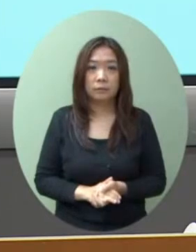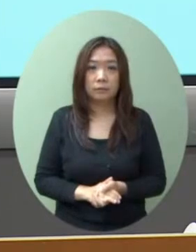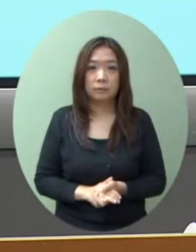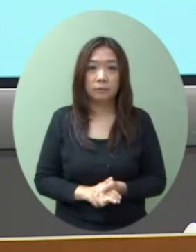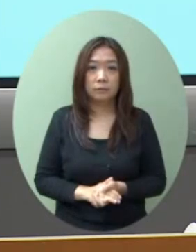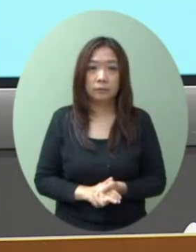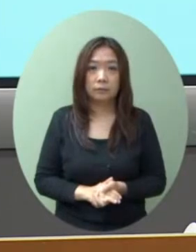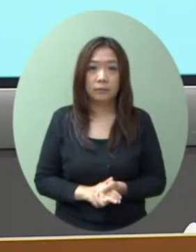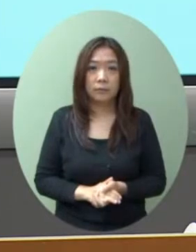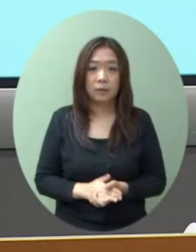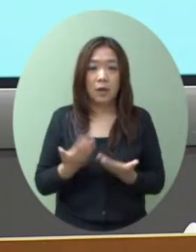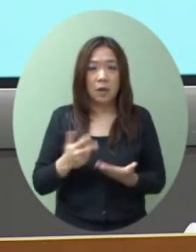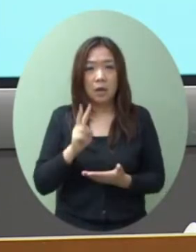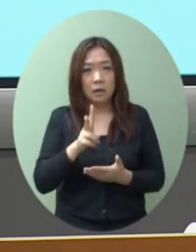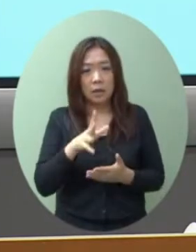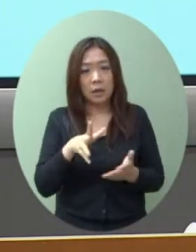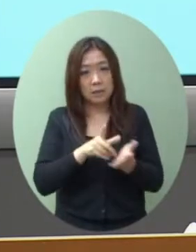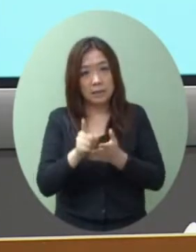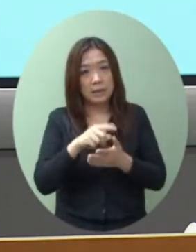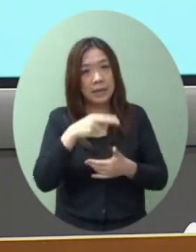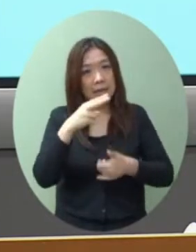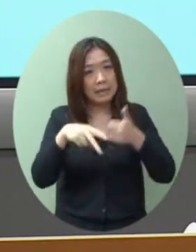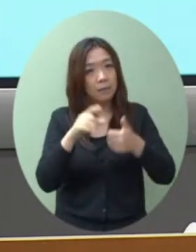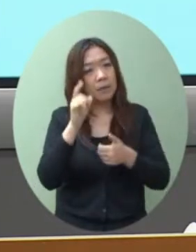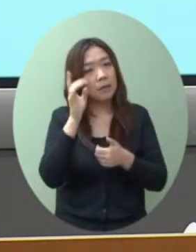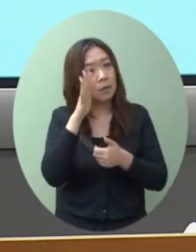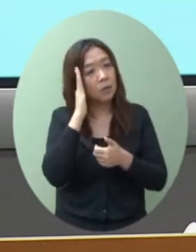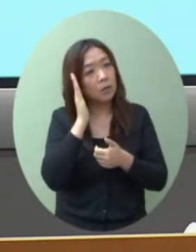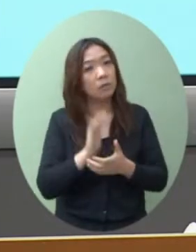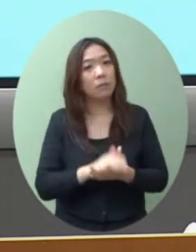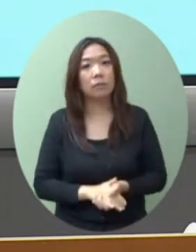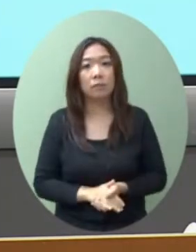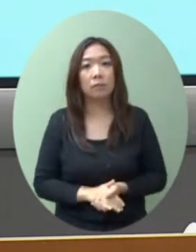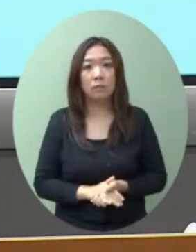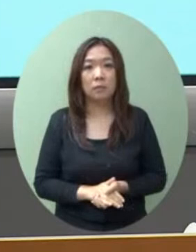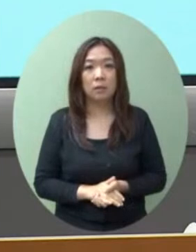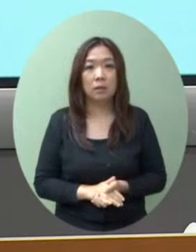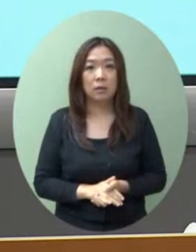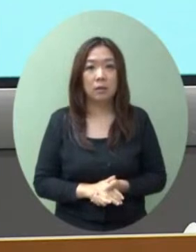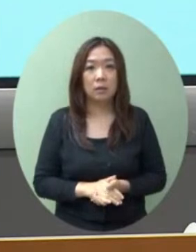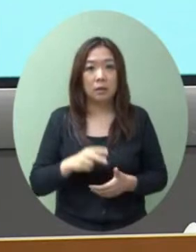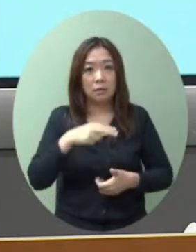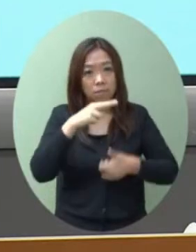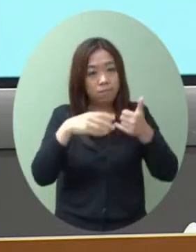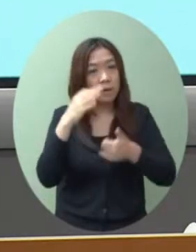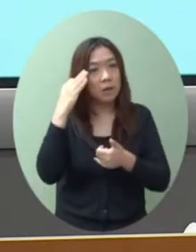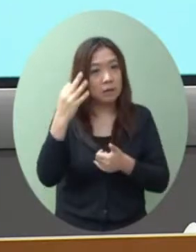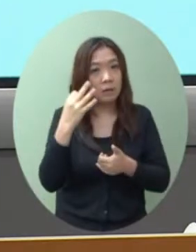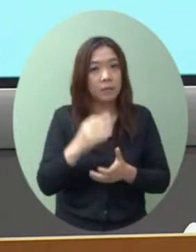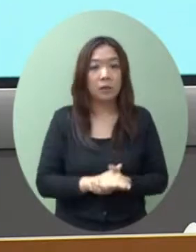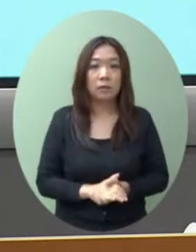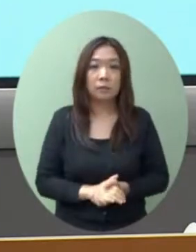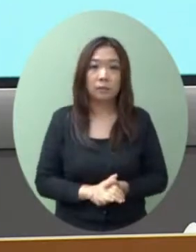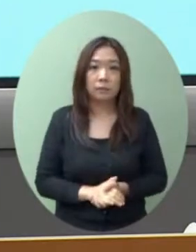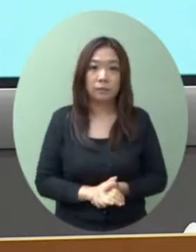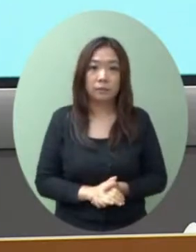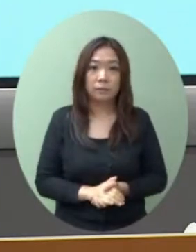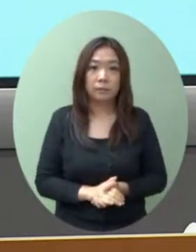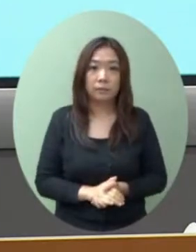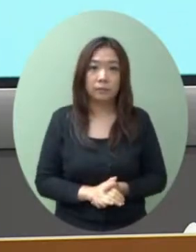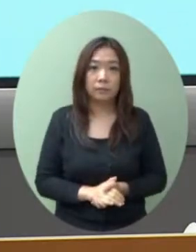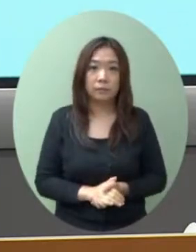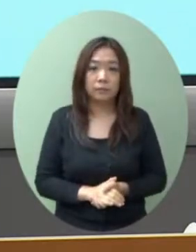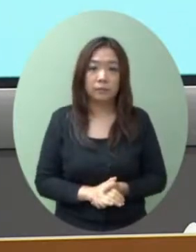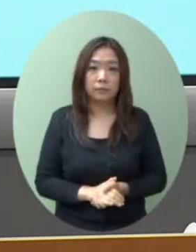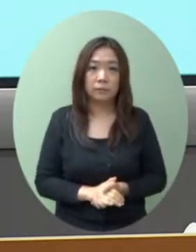designated hotels is after examining the scientific evidence and the data, which gives